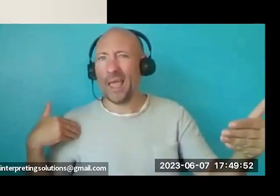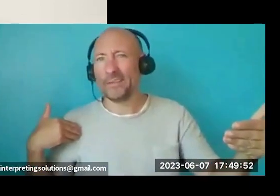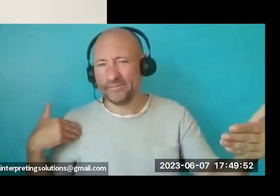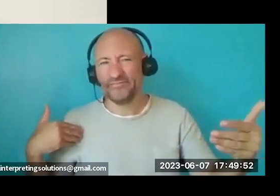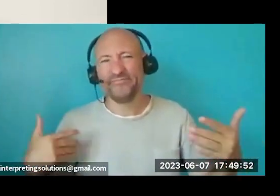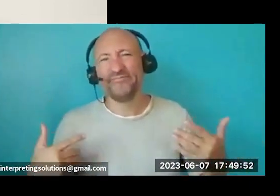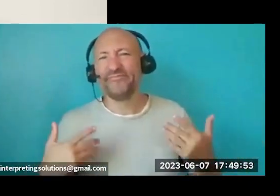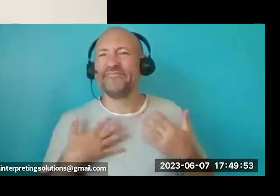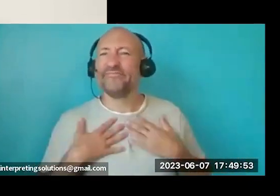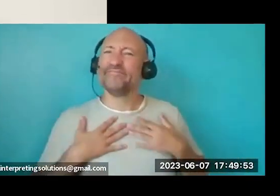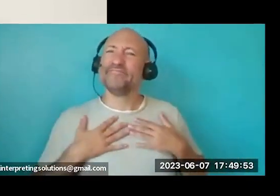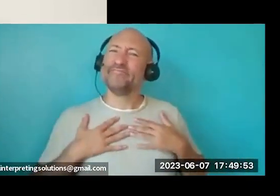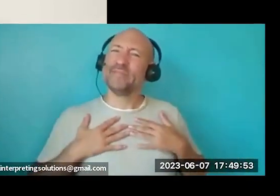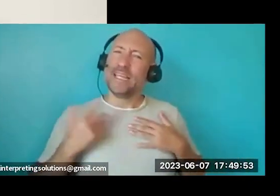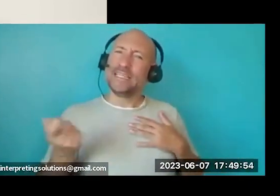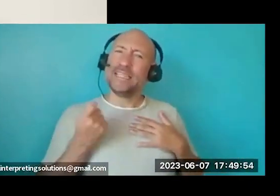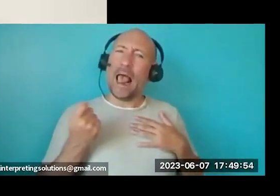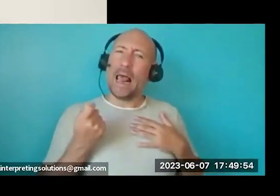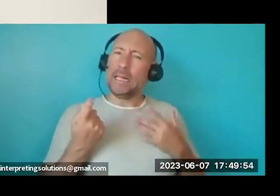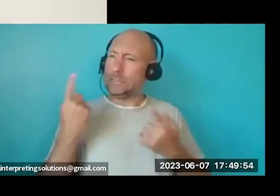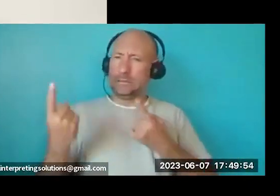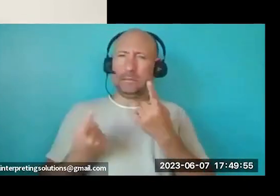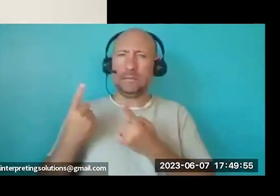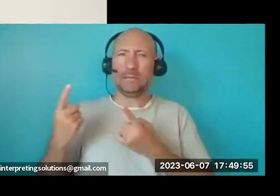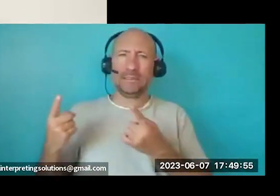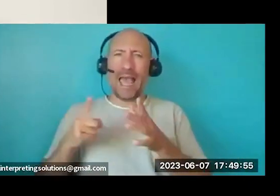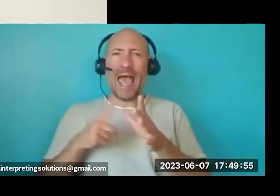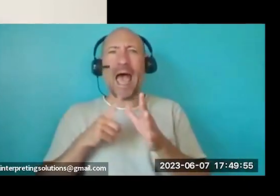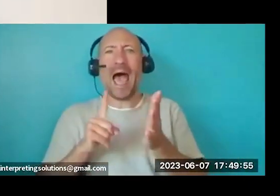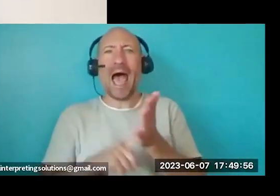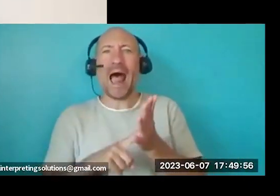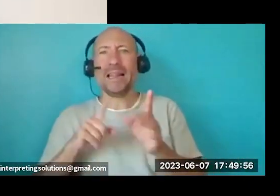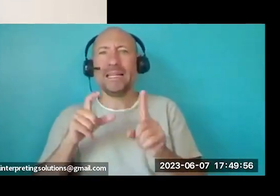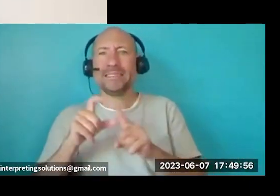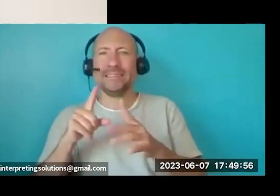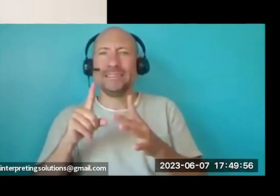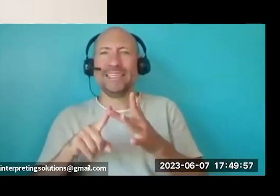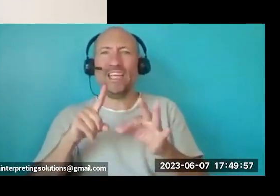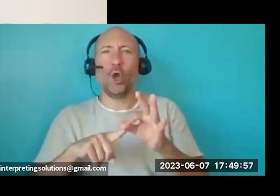saying our works, I mean the artists of Al di qua artists,